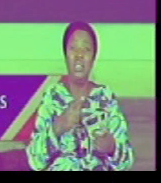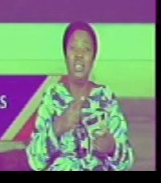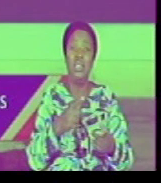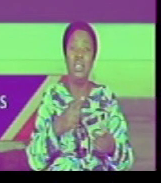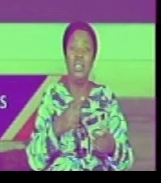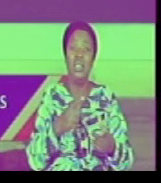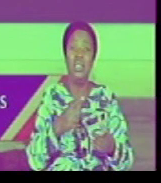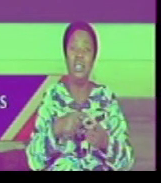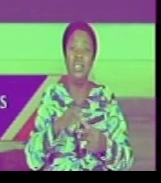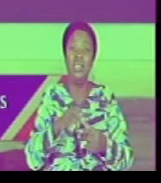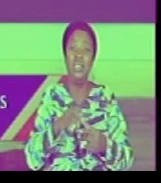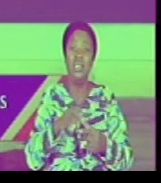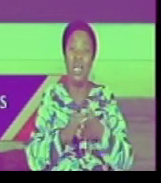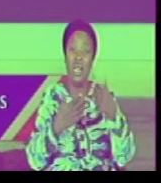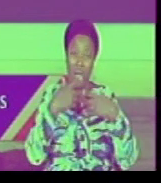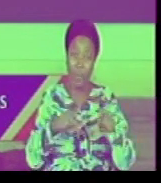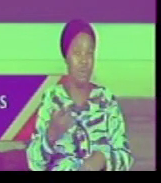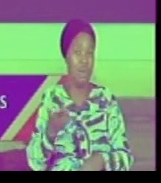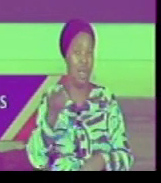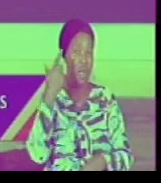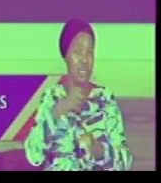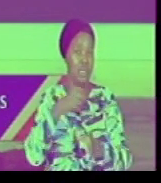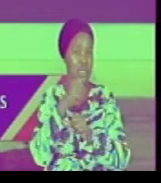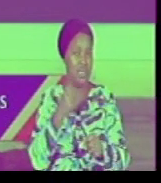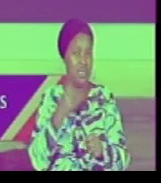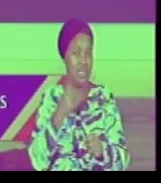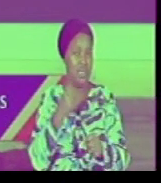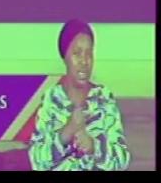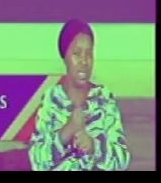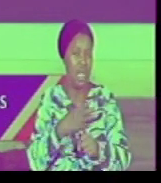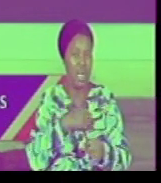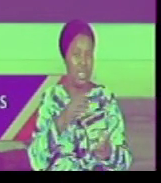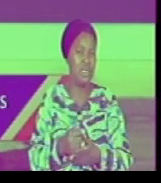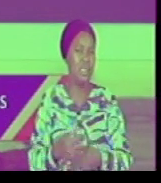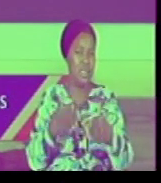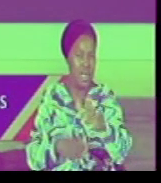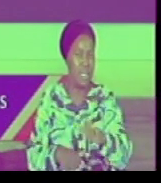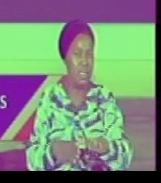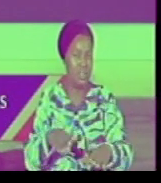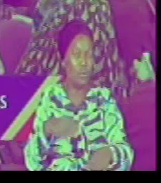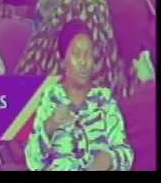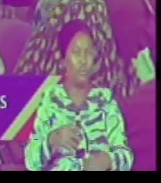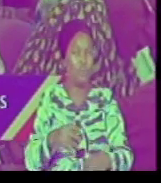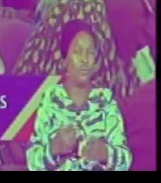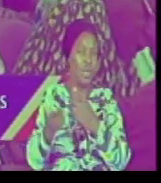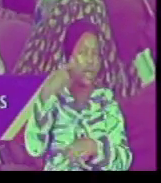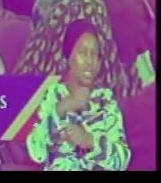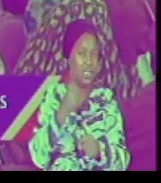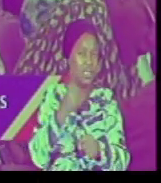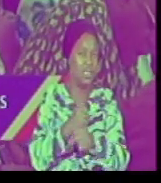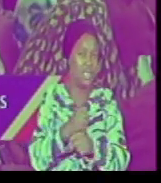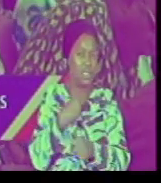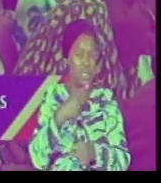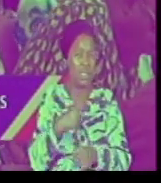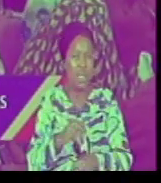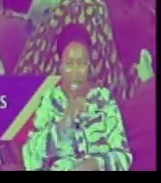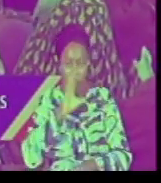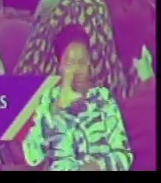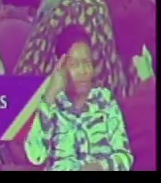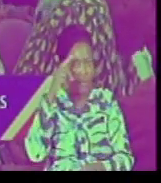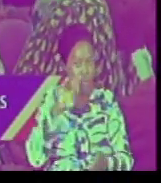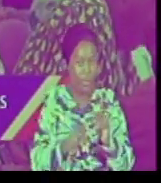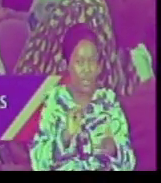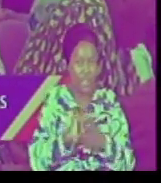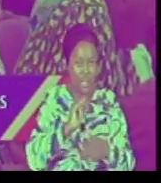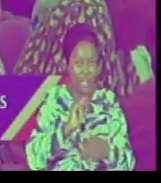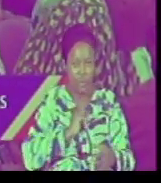year, saying, I am looking for my victim. Are you a victim there? I am looking